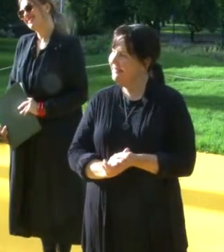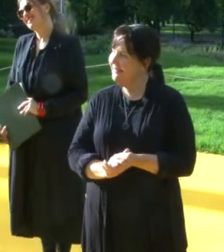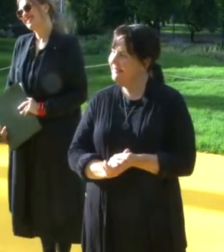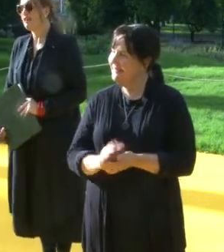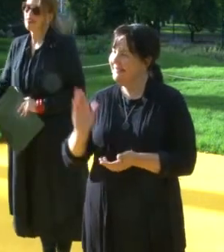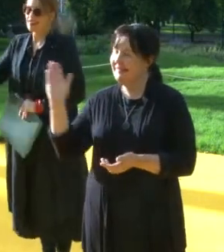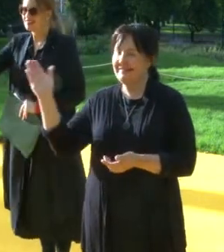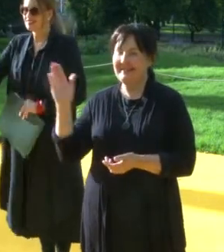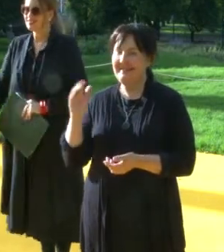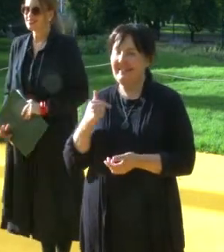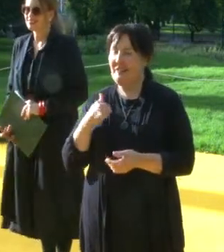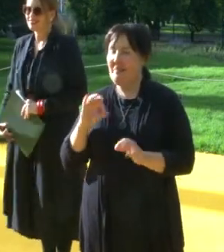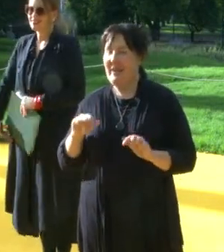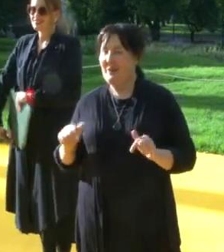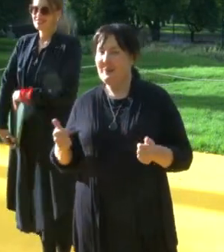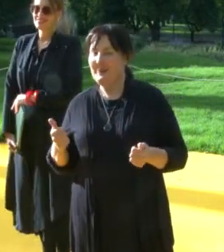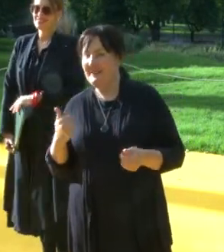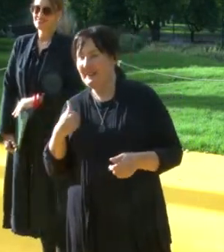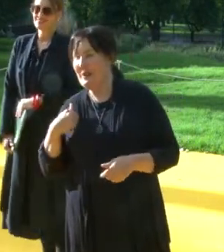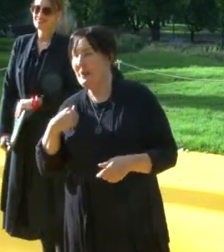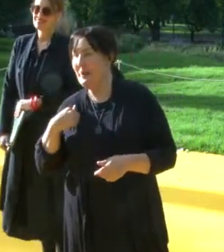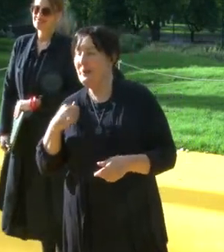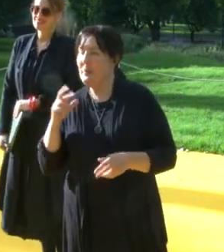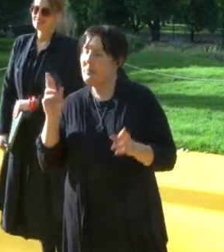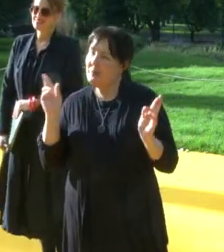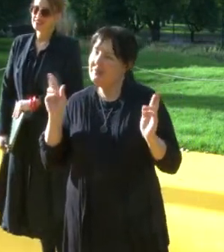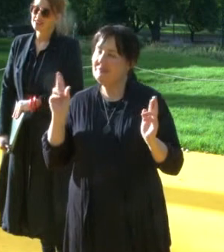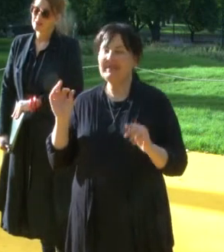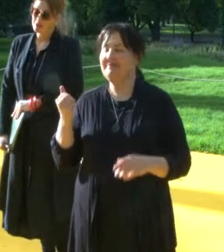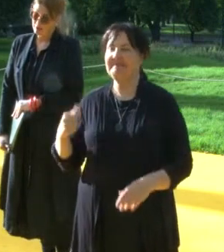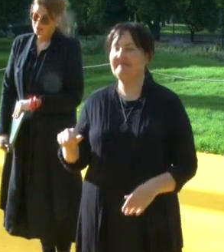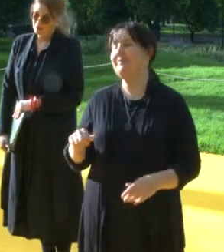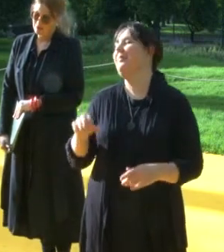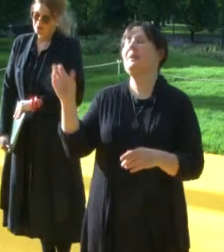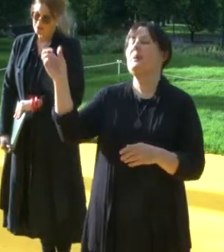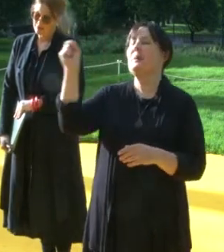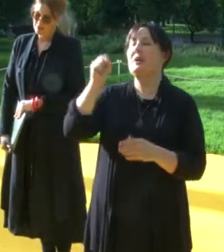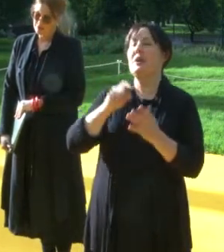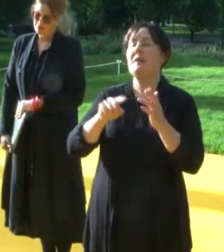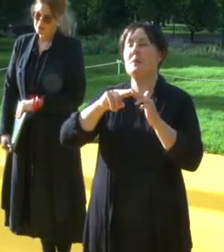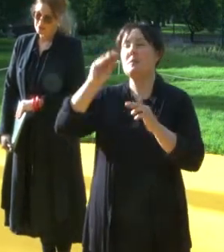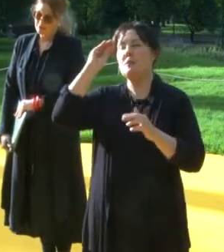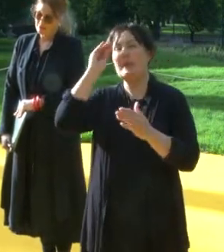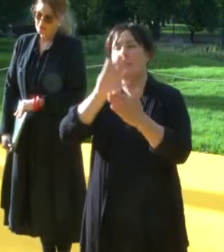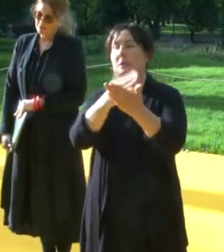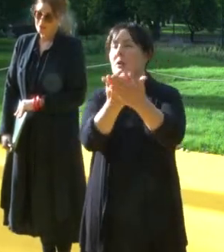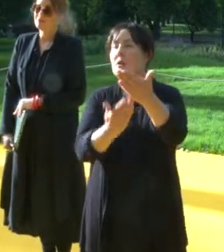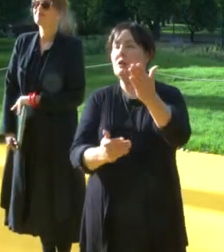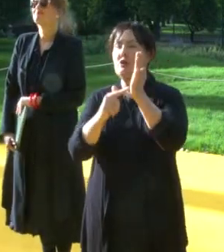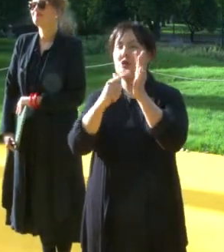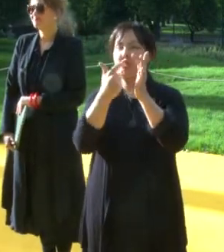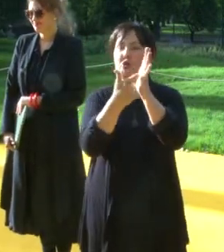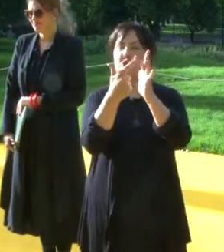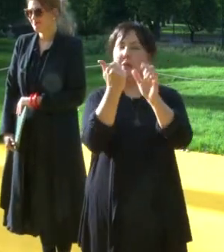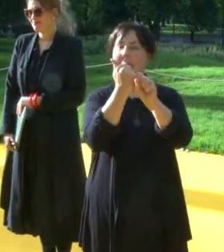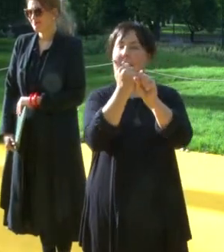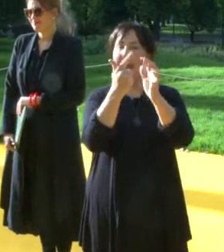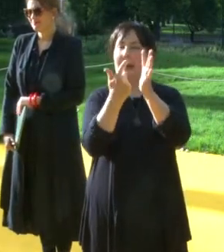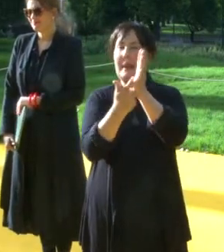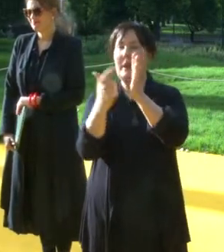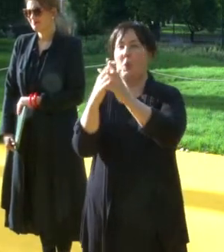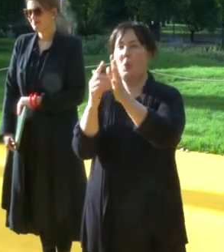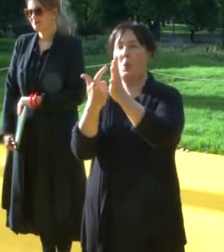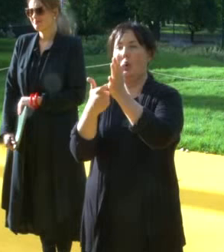I'm not that good. I wish I was. I wish I could do this in iambic pentameter, but no. So the winner of the prize for poetry is Trigger Warning by